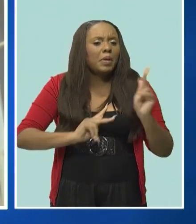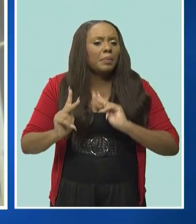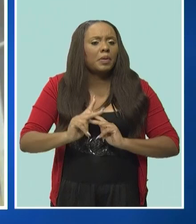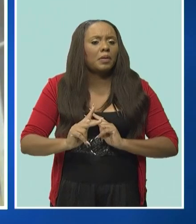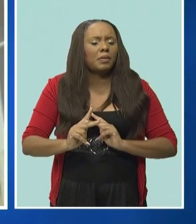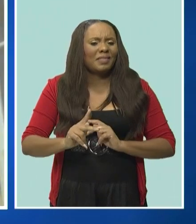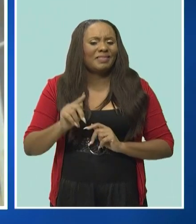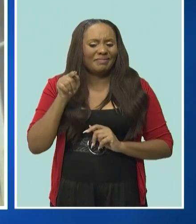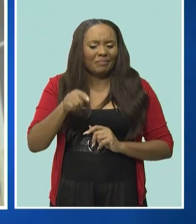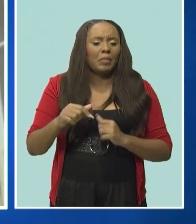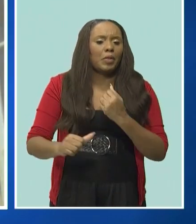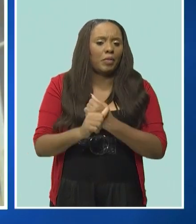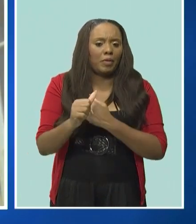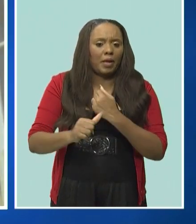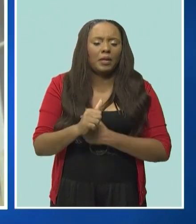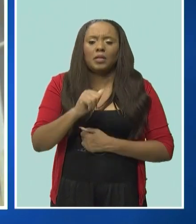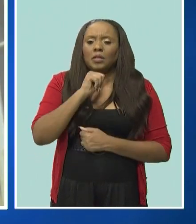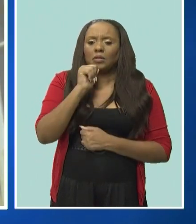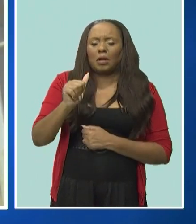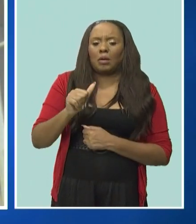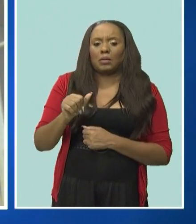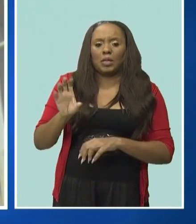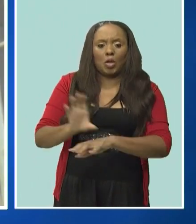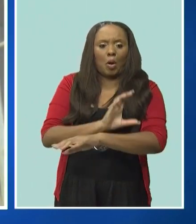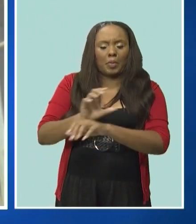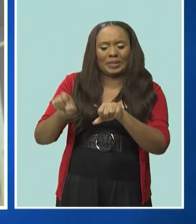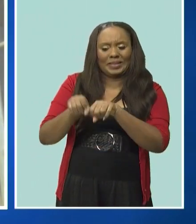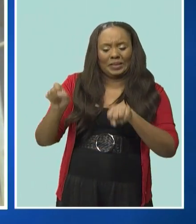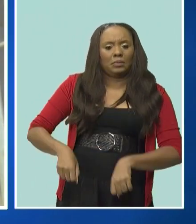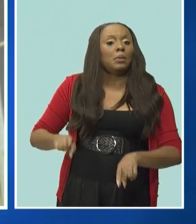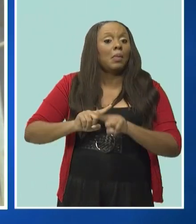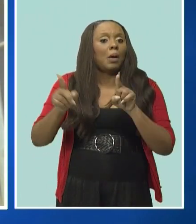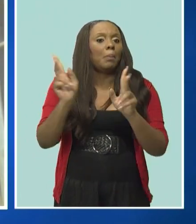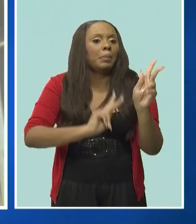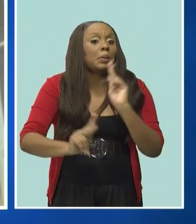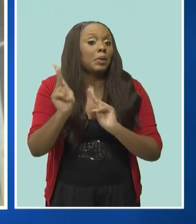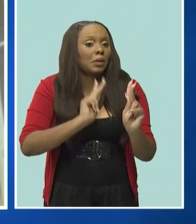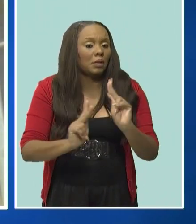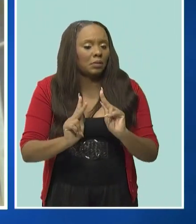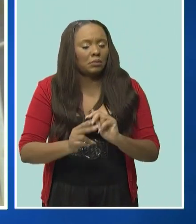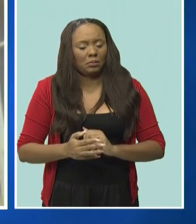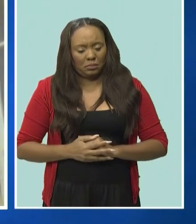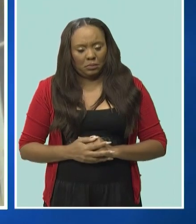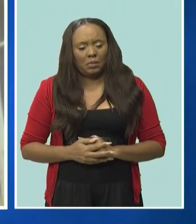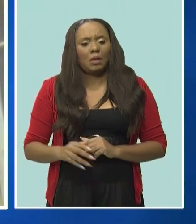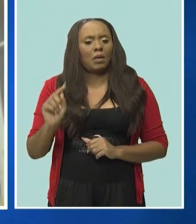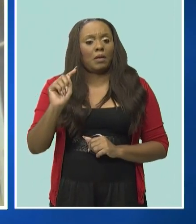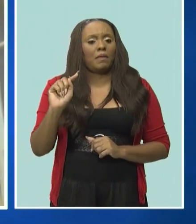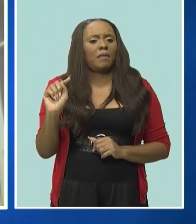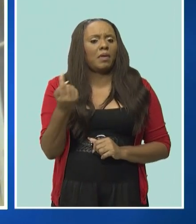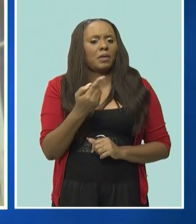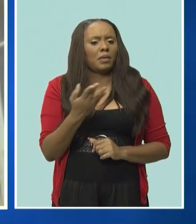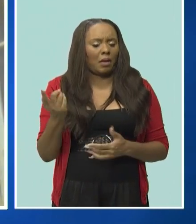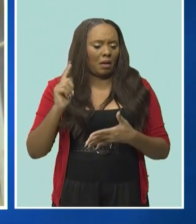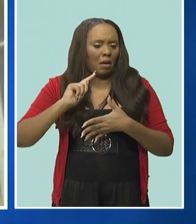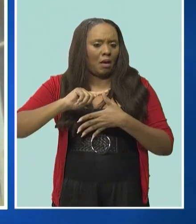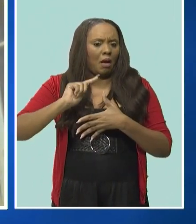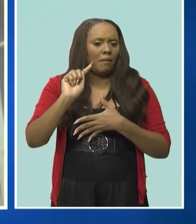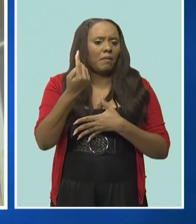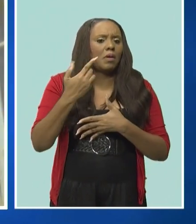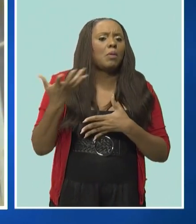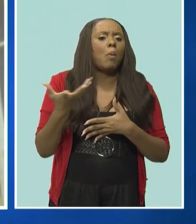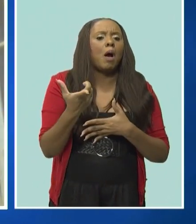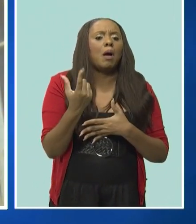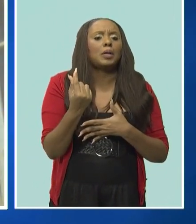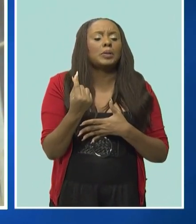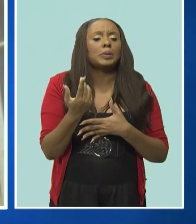not necessarily weak systems per se. Yes, you want to keep improving on those systems, but the first thing I would advise any